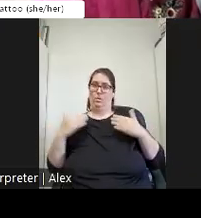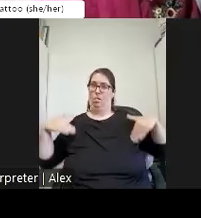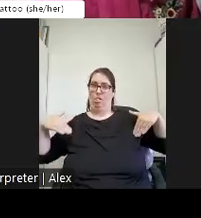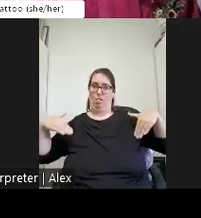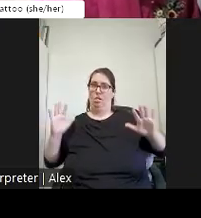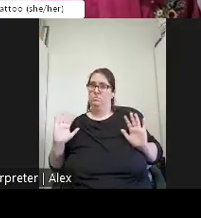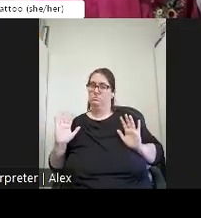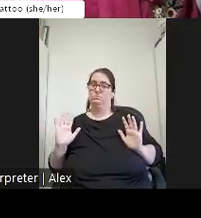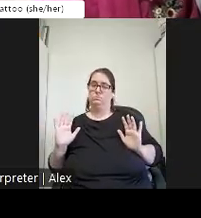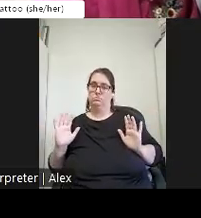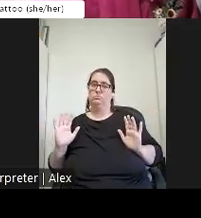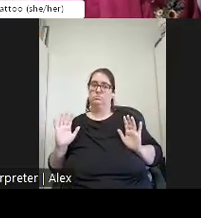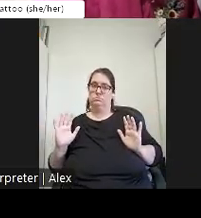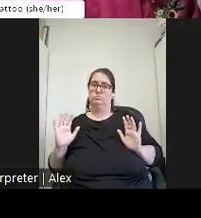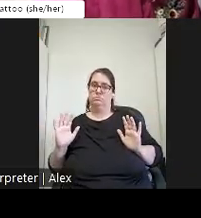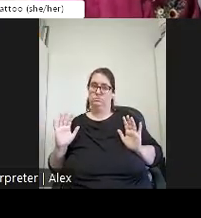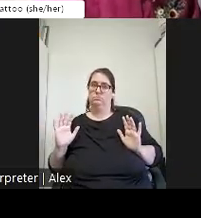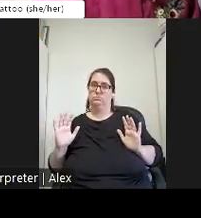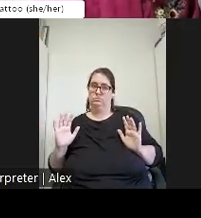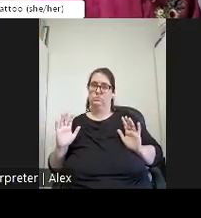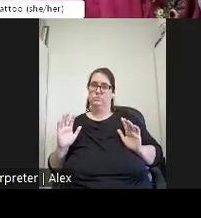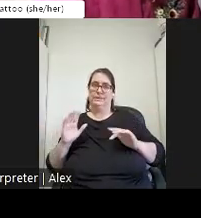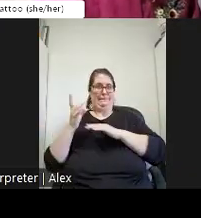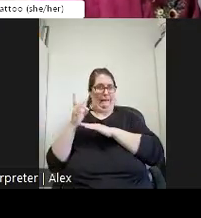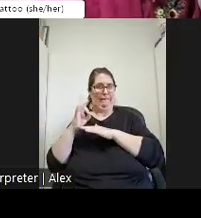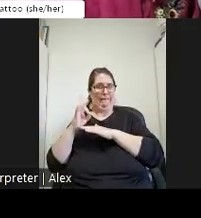and we haven't tested it for young people.